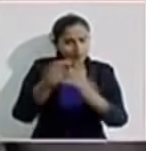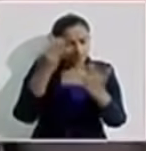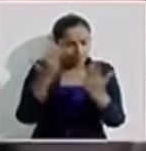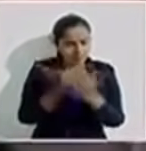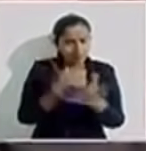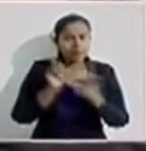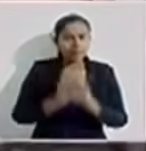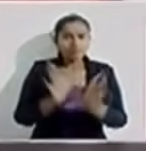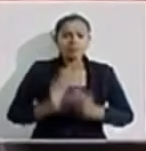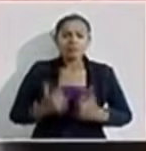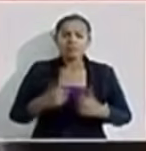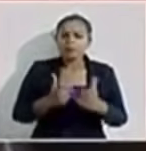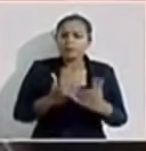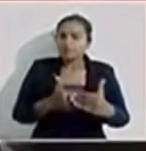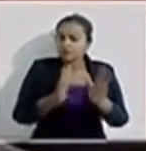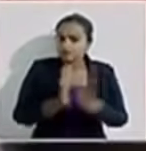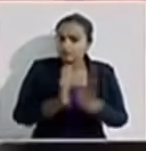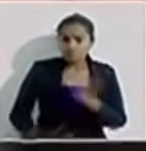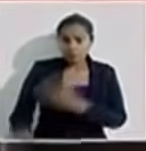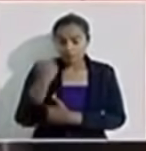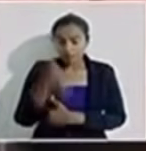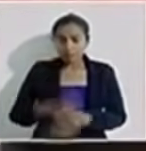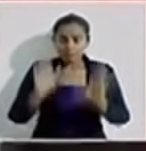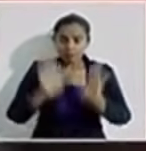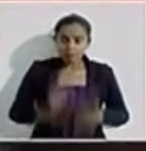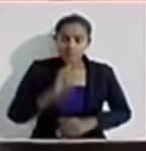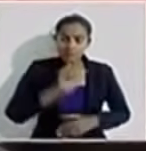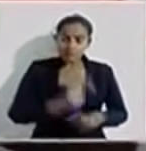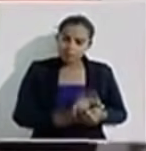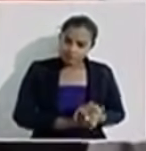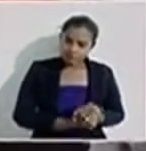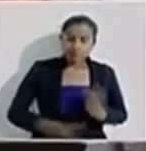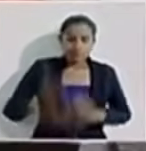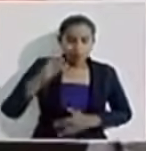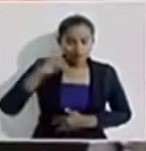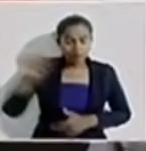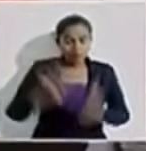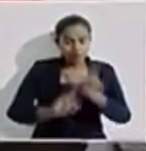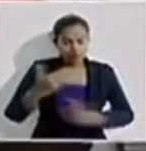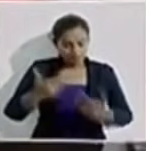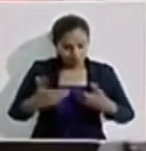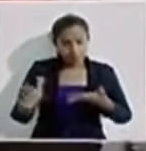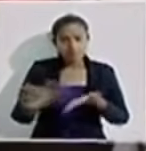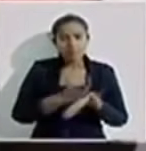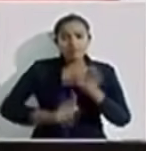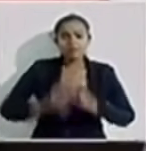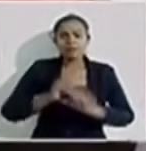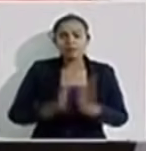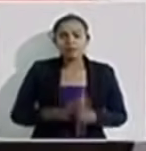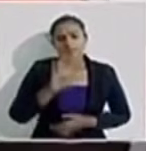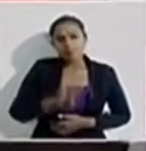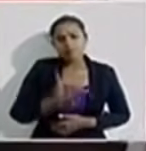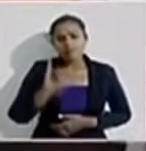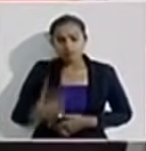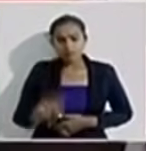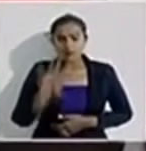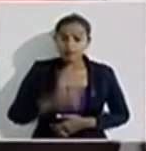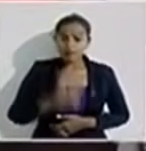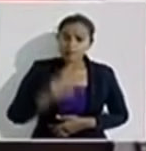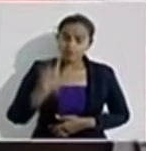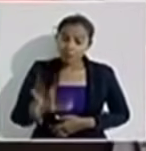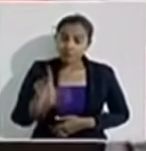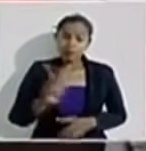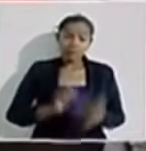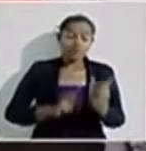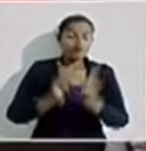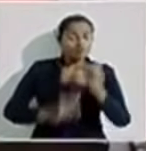superpower and remain neutral. China spoke on behalf of us at the 46th and the 48th session of the UNHRC. We must speak for the